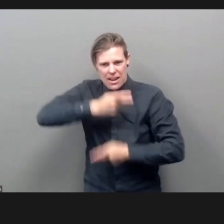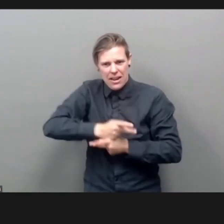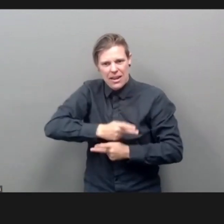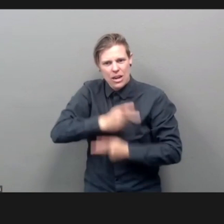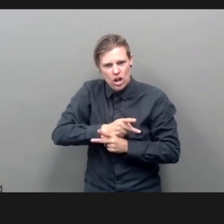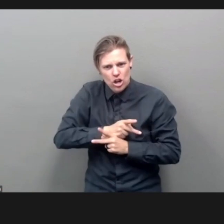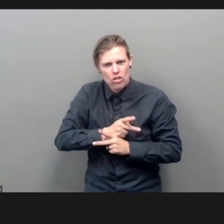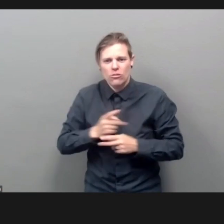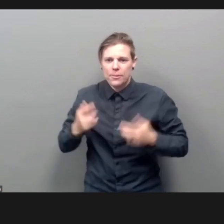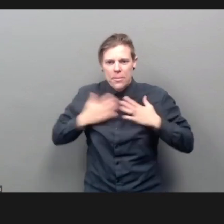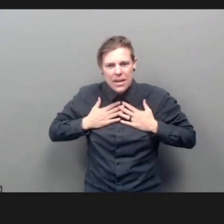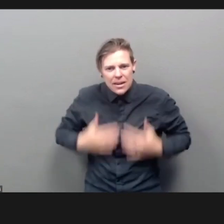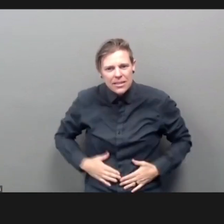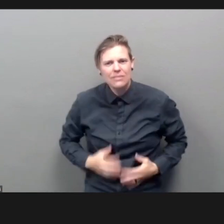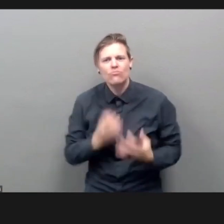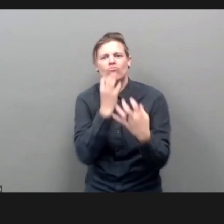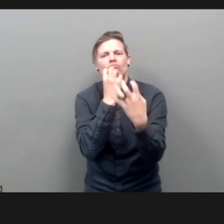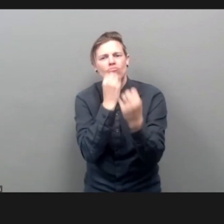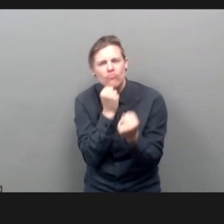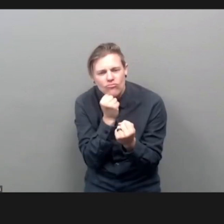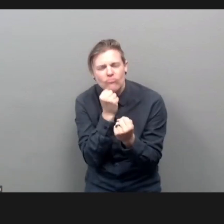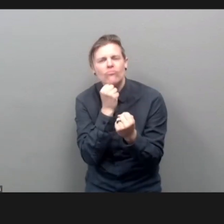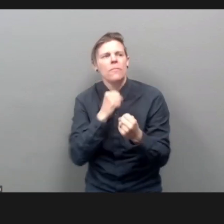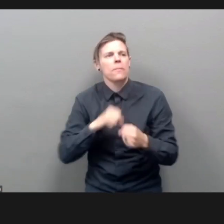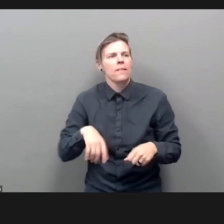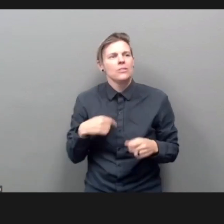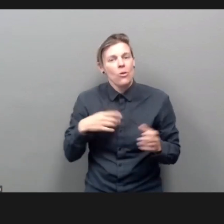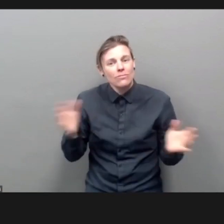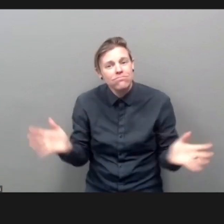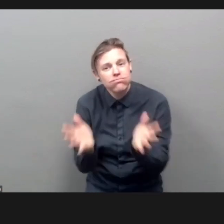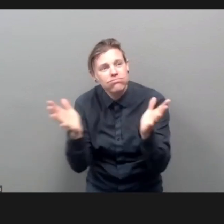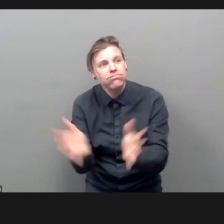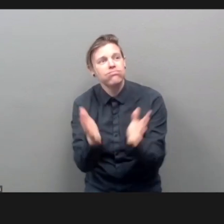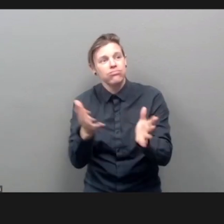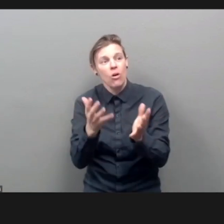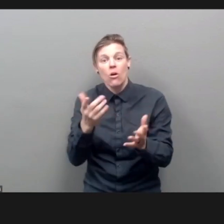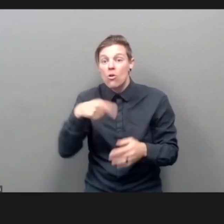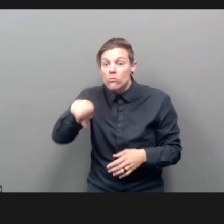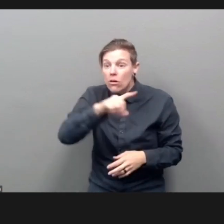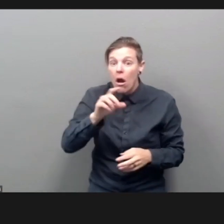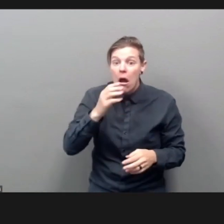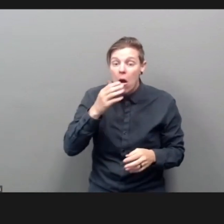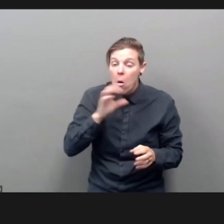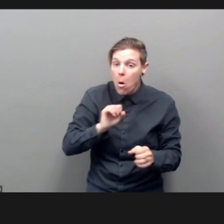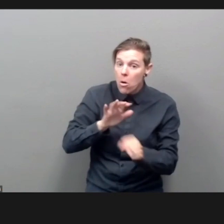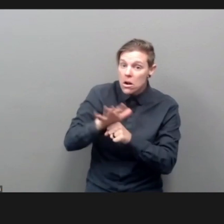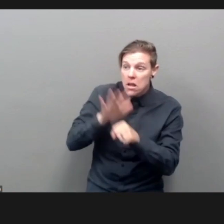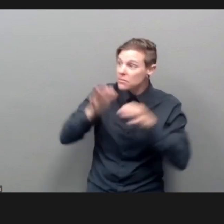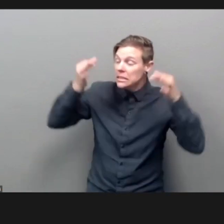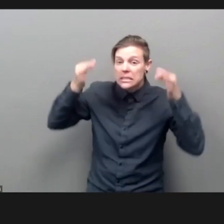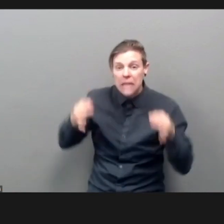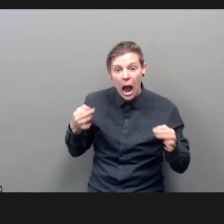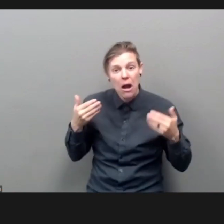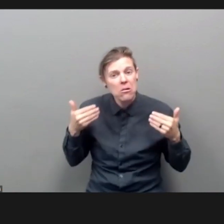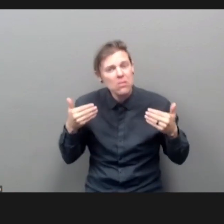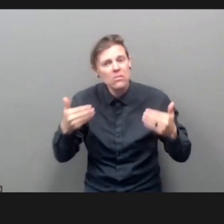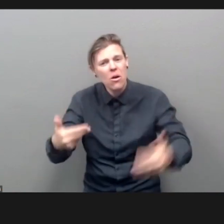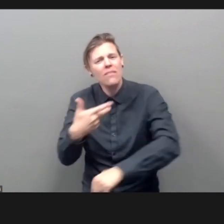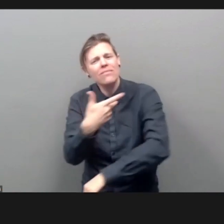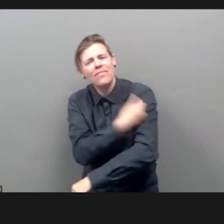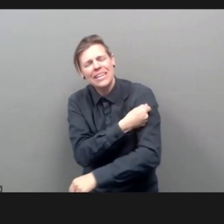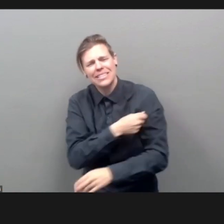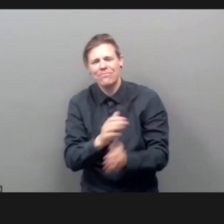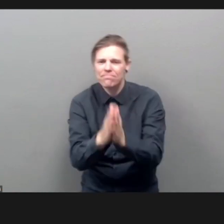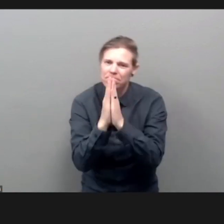right? By making sure that all of us who can be vaccinated with a booster should do so, because we know